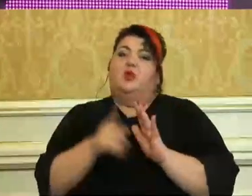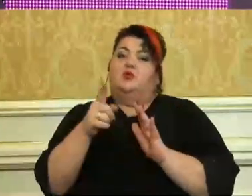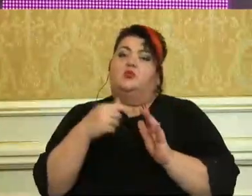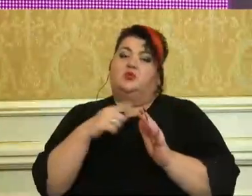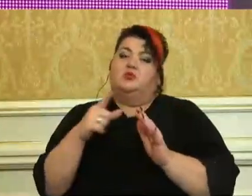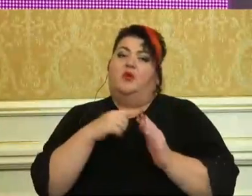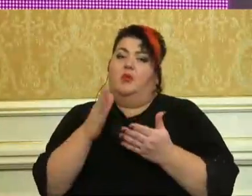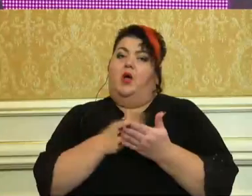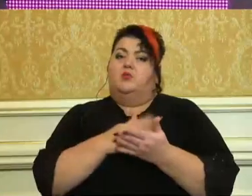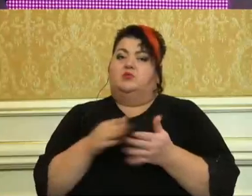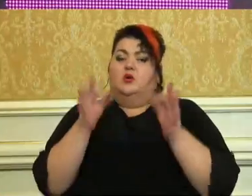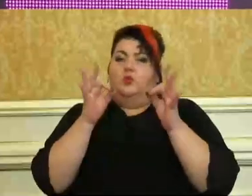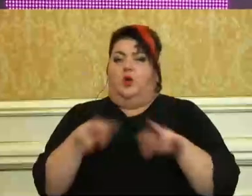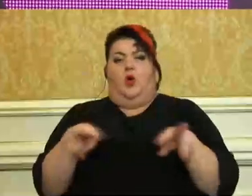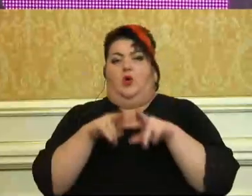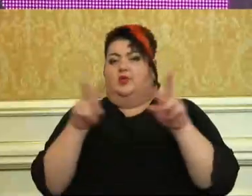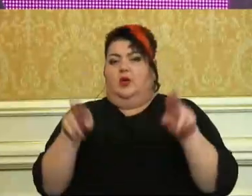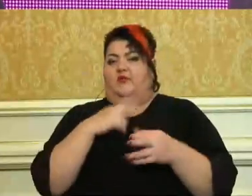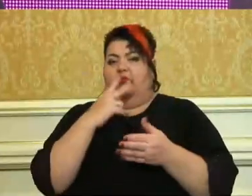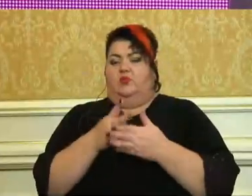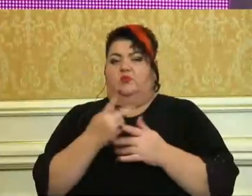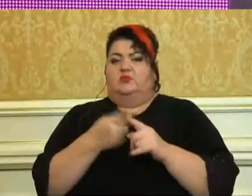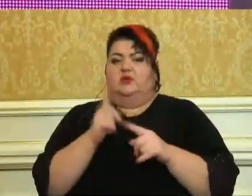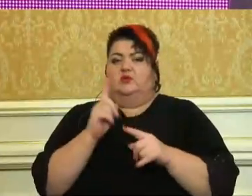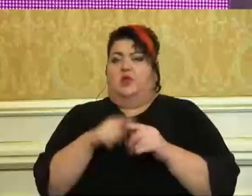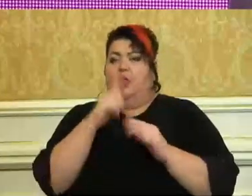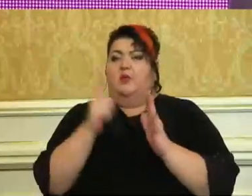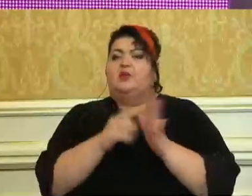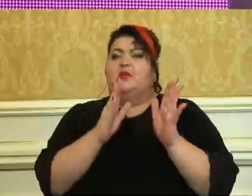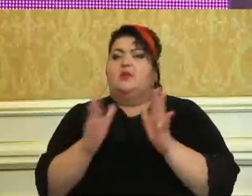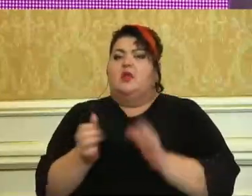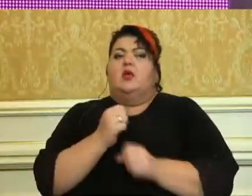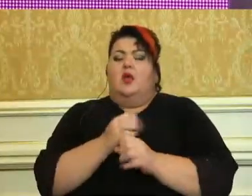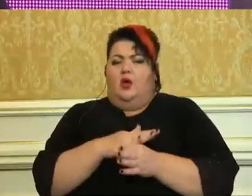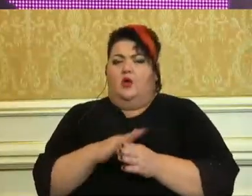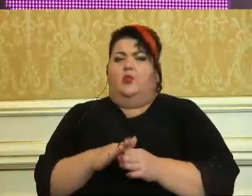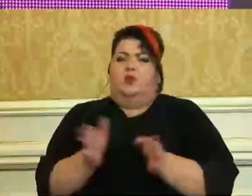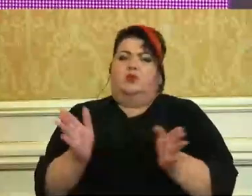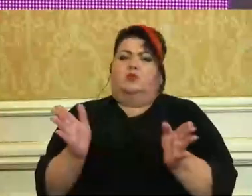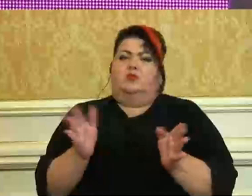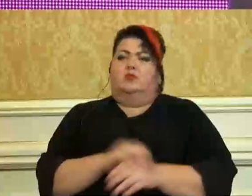more efficiently. Thank you so much. We that do work.